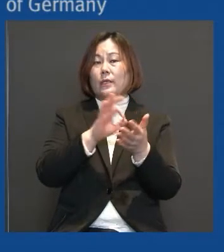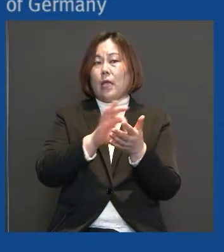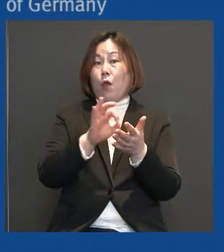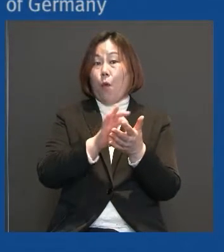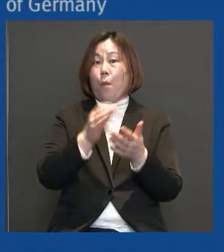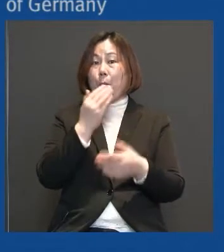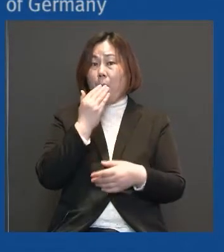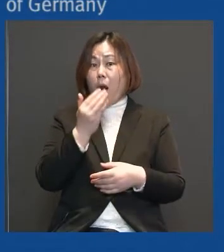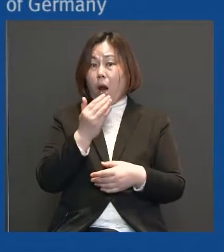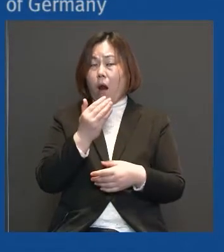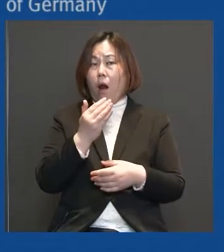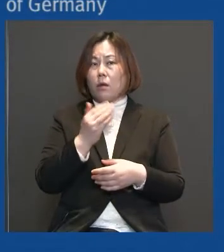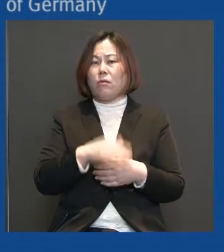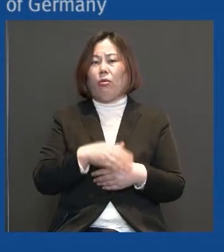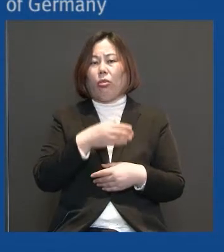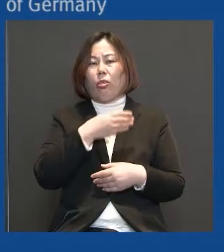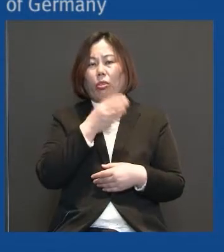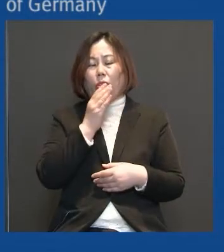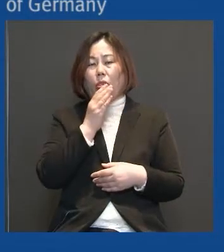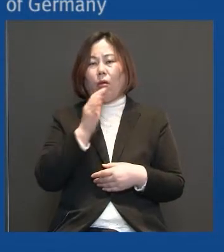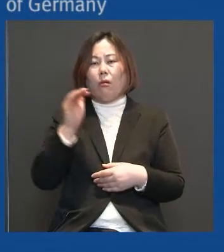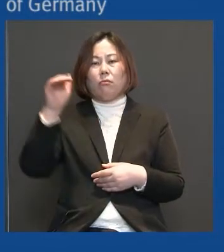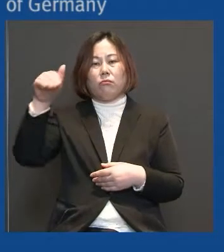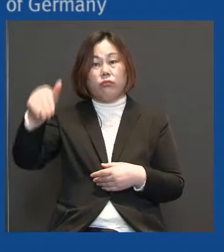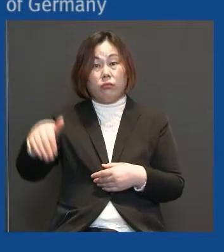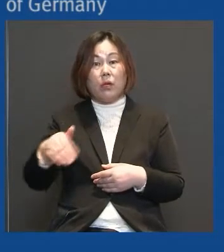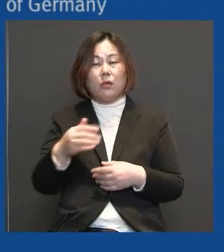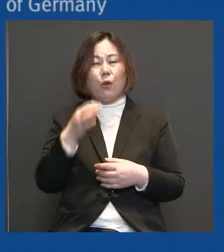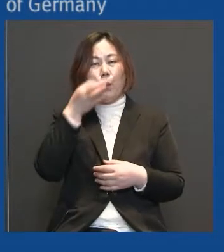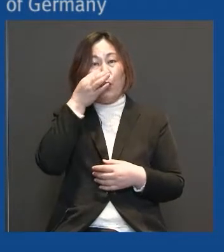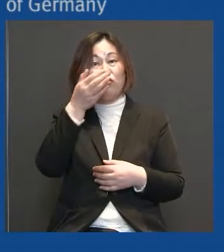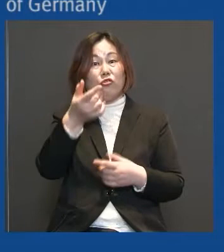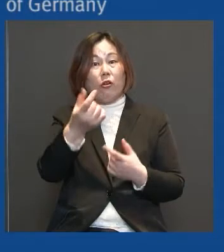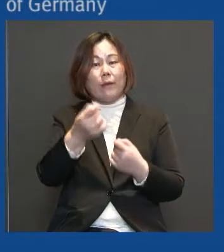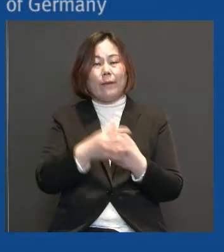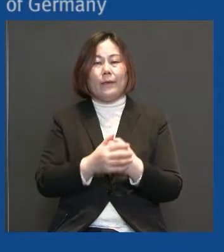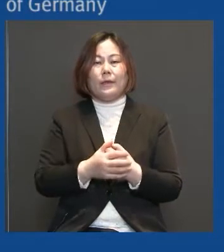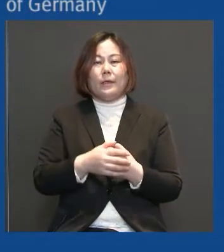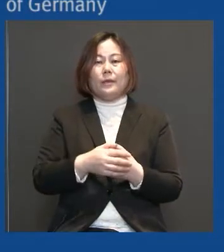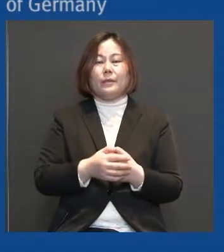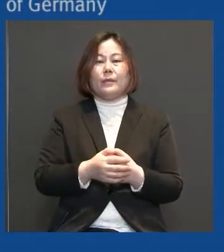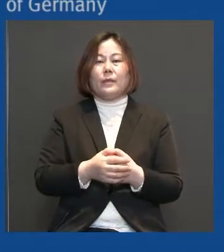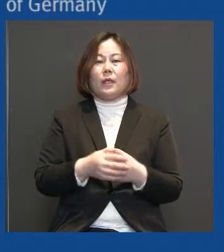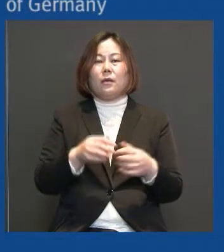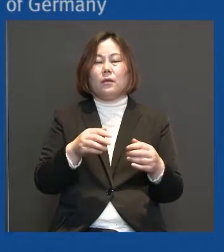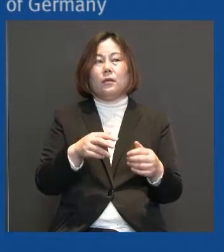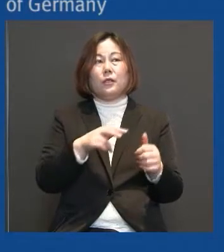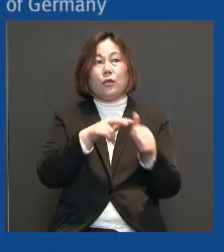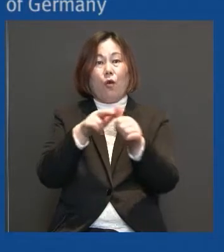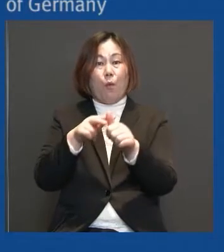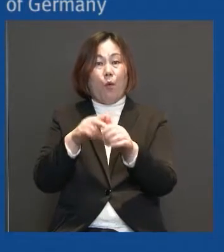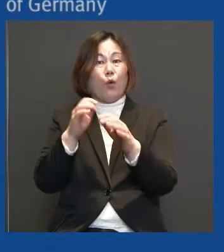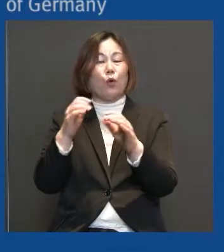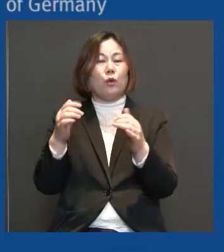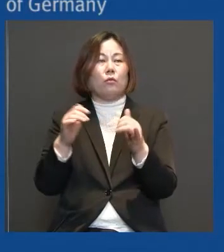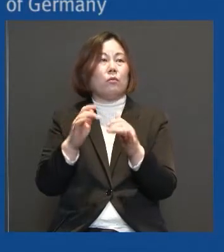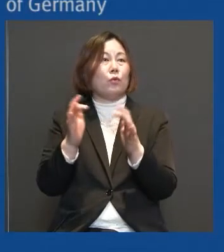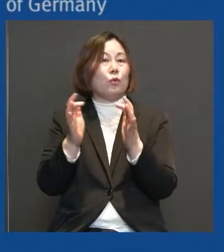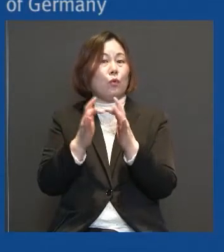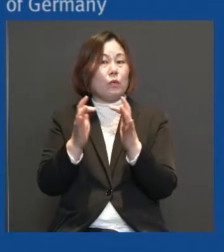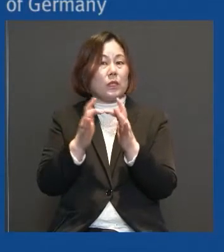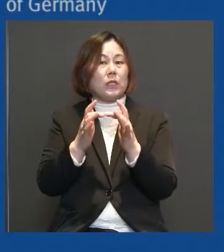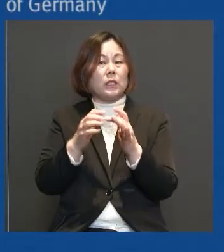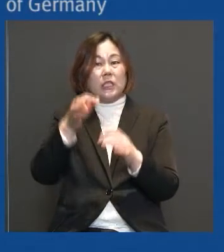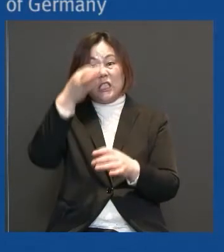already today we have new information and communication technologies, which means there are new development opportunities for elderly people or